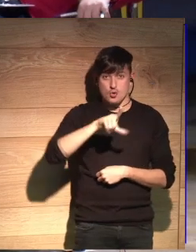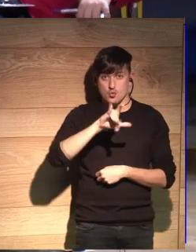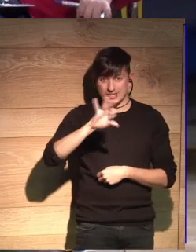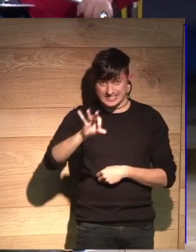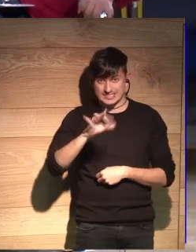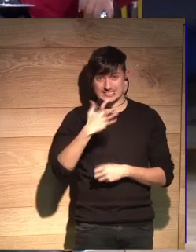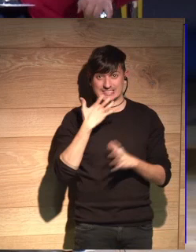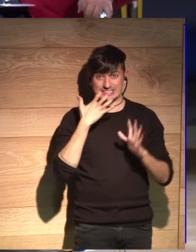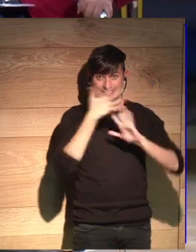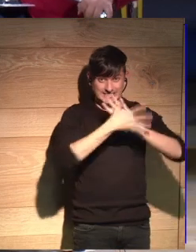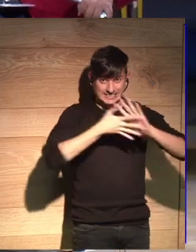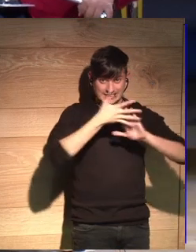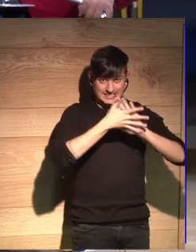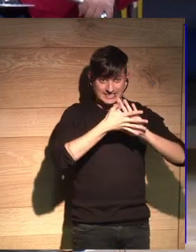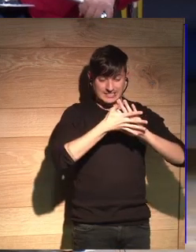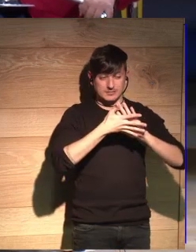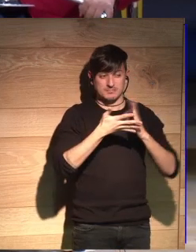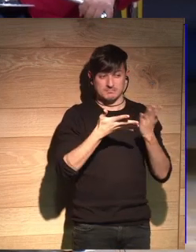mainly.